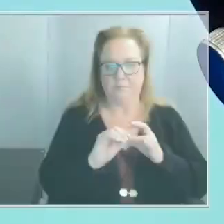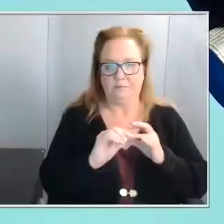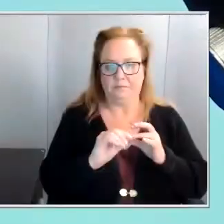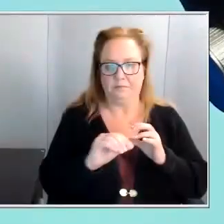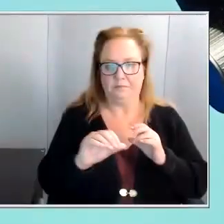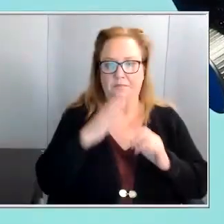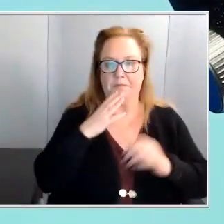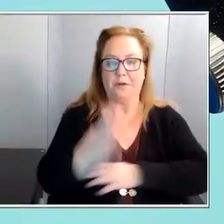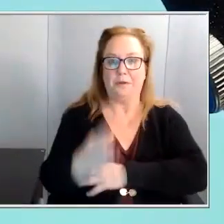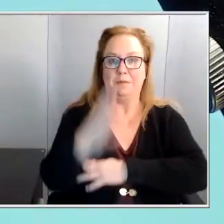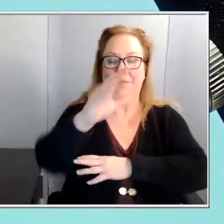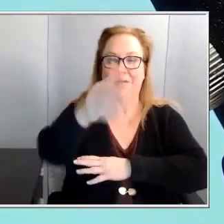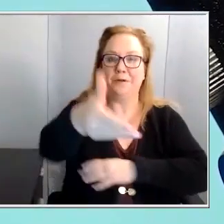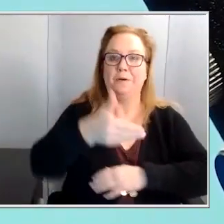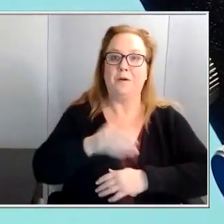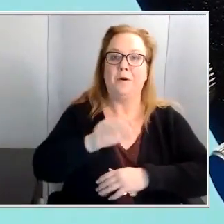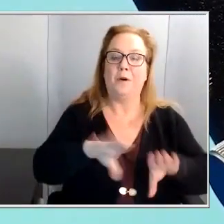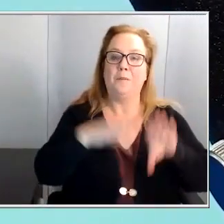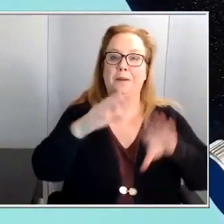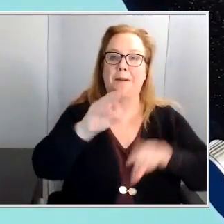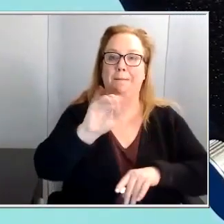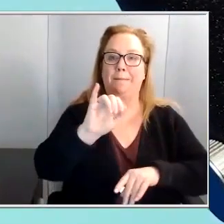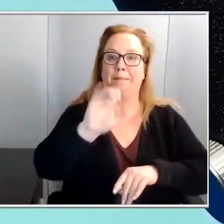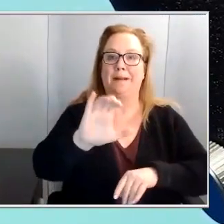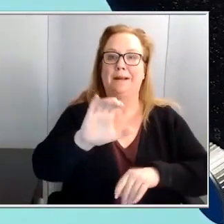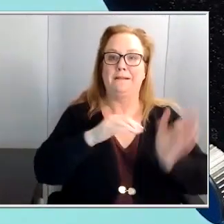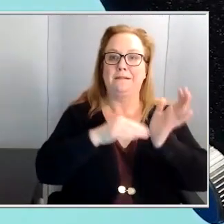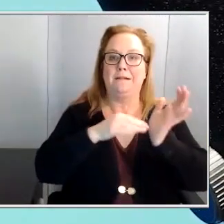Hey, good morning and welcome to Open Mics with Dr. Stites.